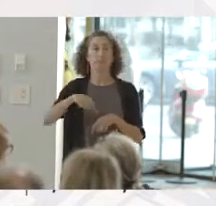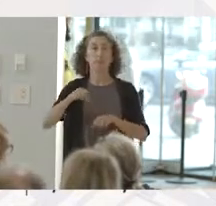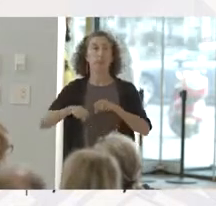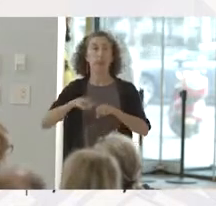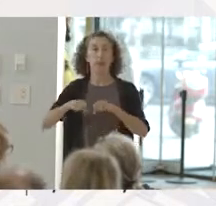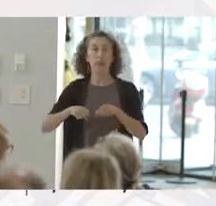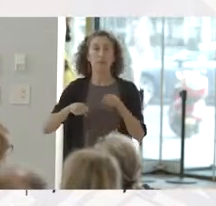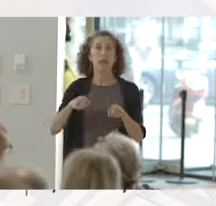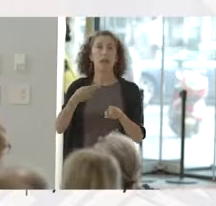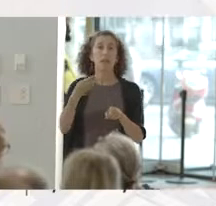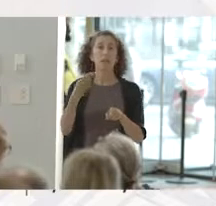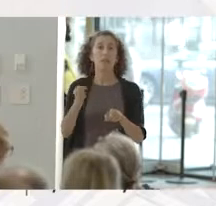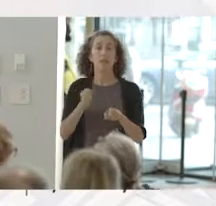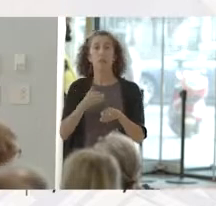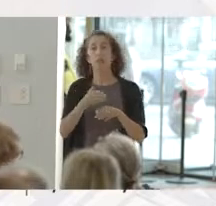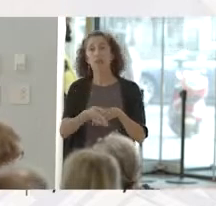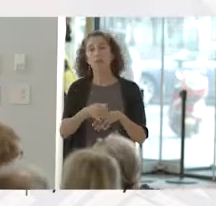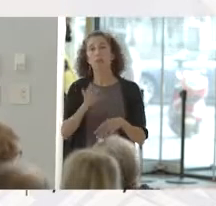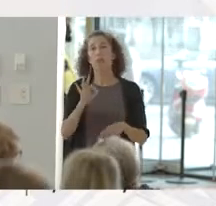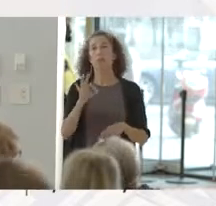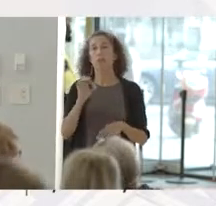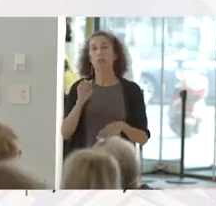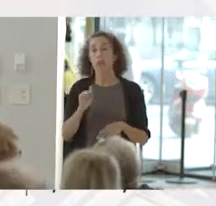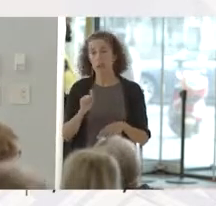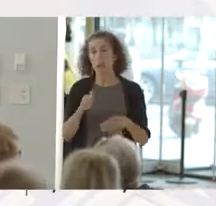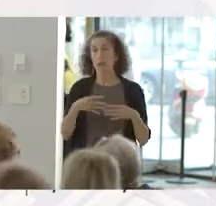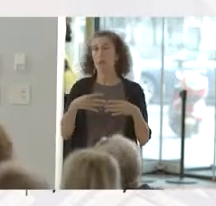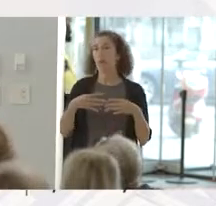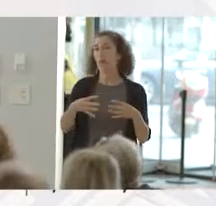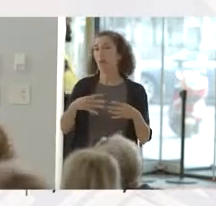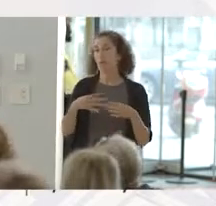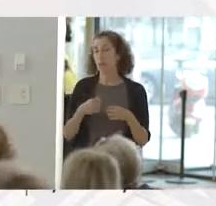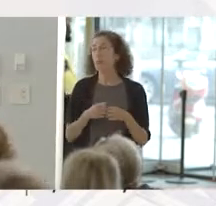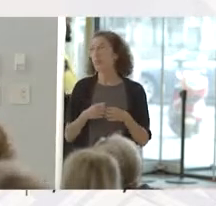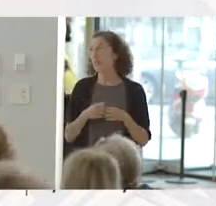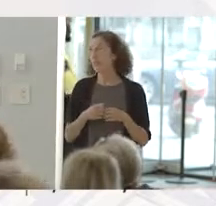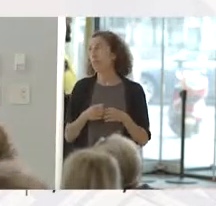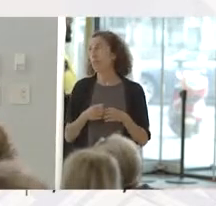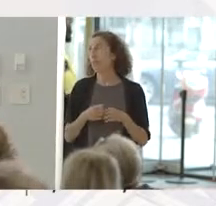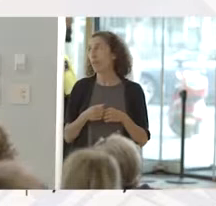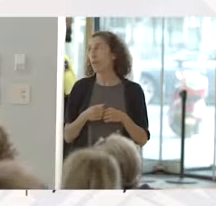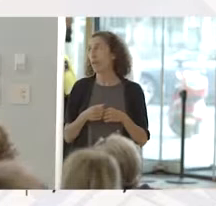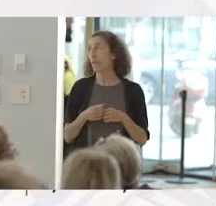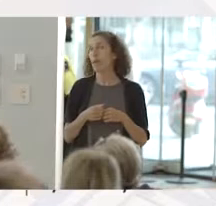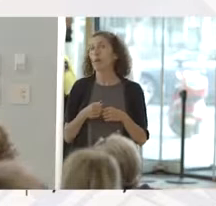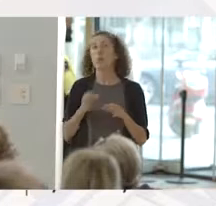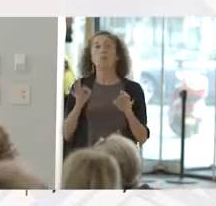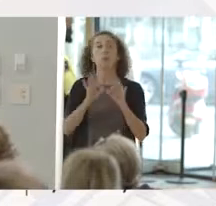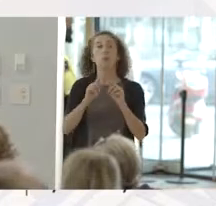School, crossing over Route 9A with a set of swing gates, and then we're really trying to minimize its presence, integrating with the handball